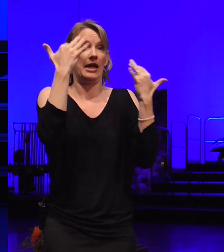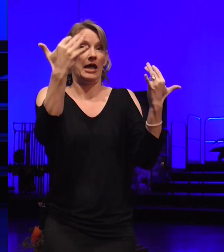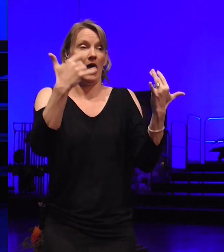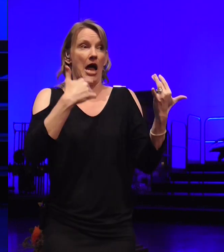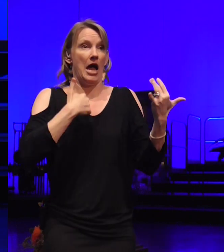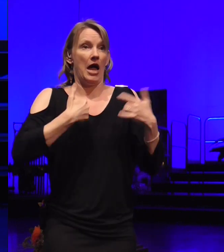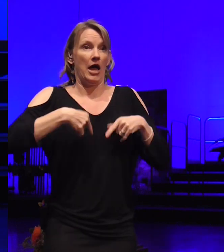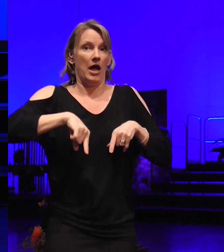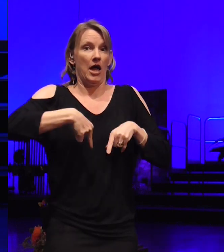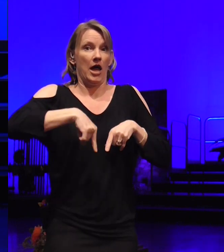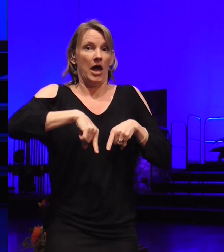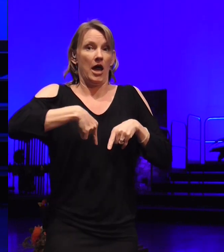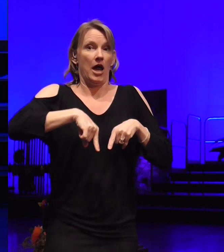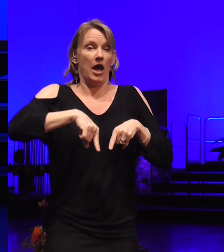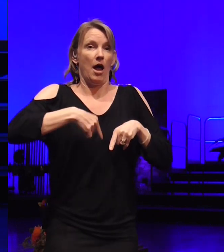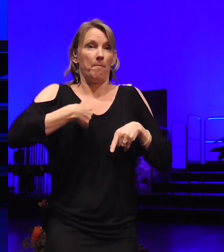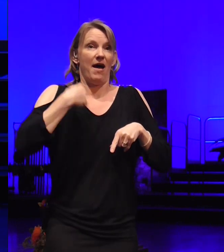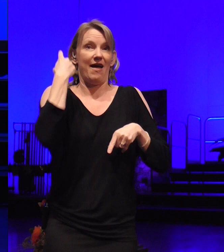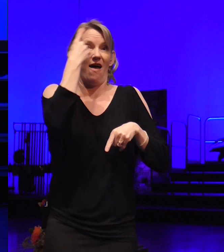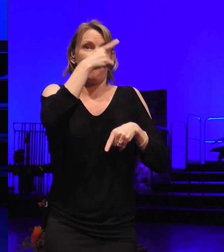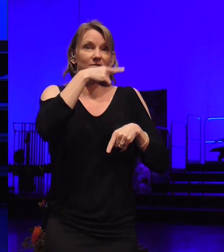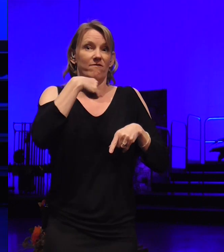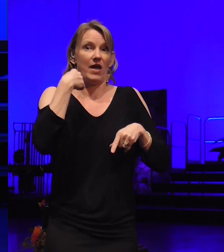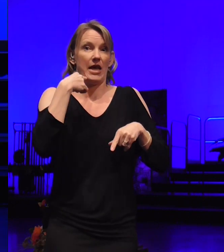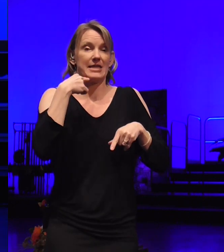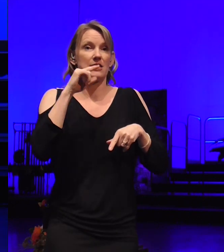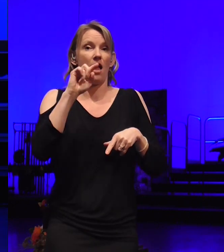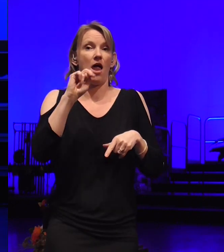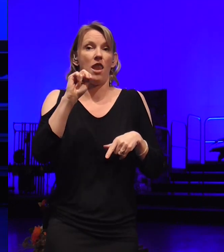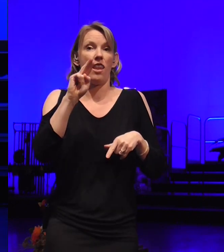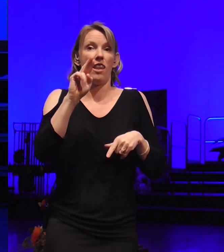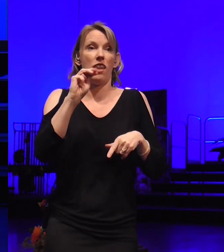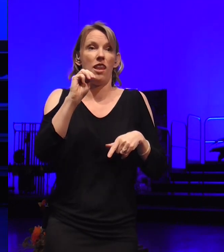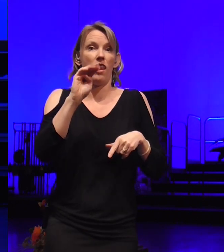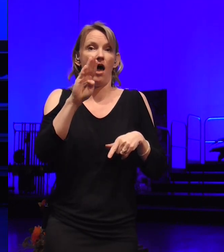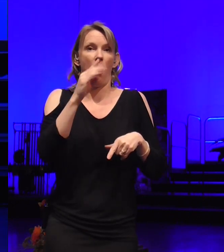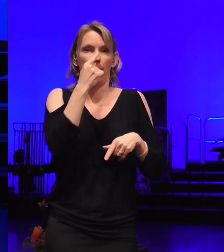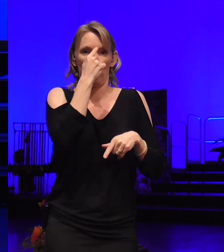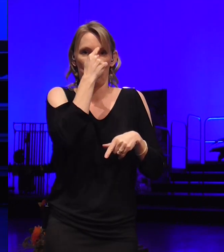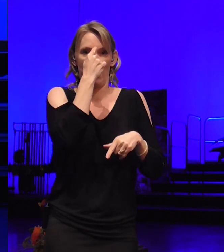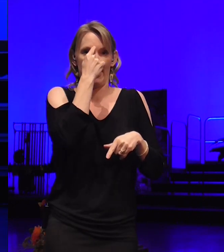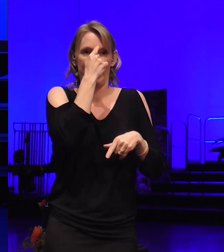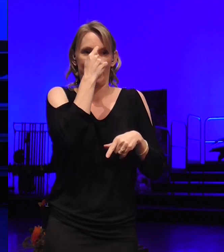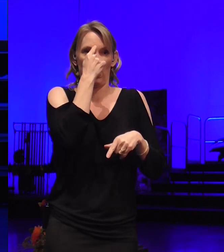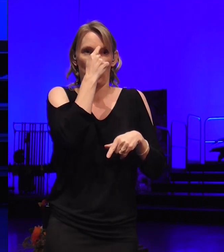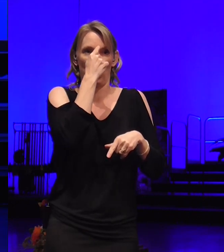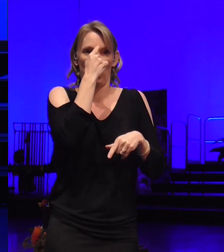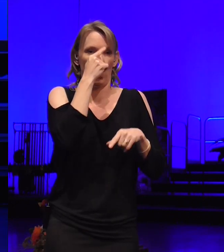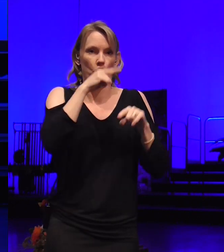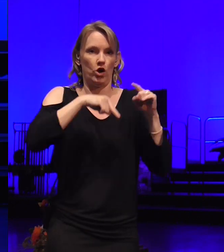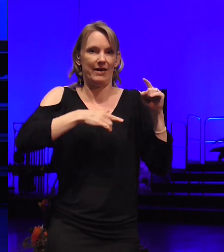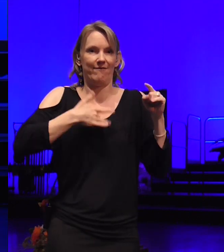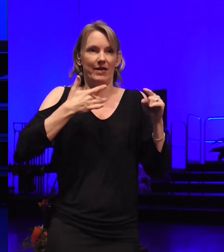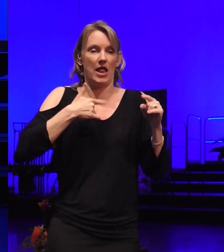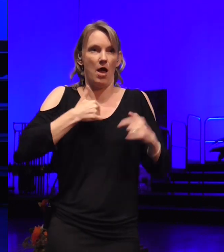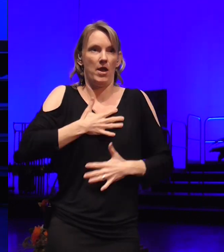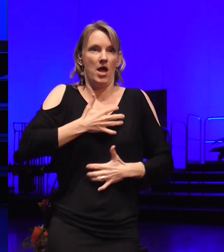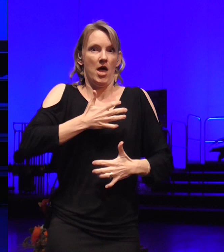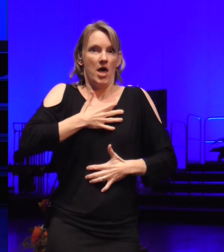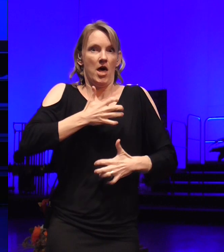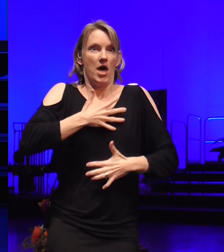become so nervous that my face would start to go numb in between my eyebrows. And I